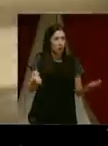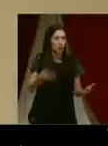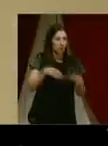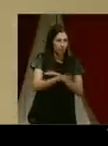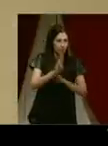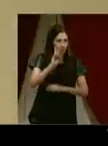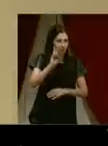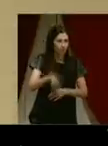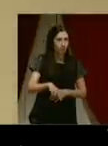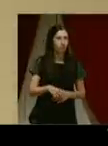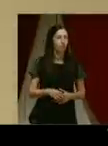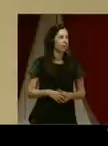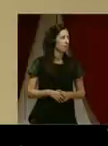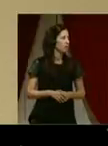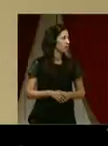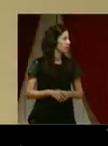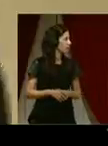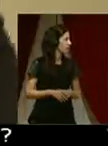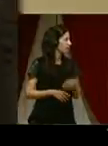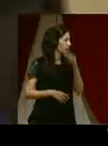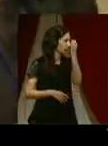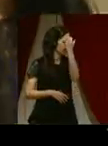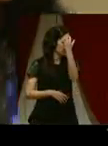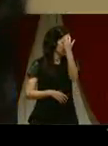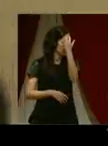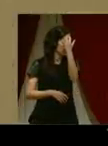in accessibility?